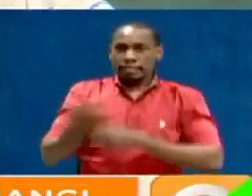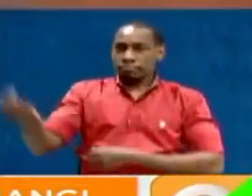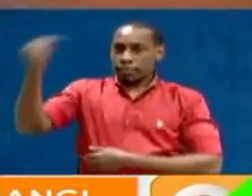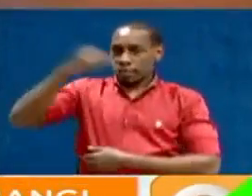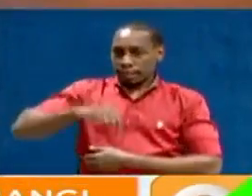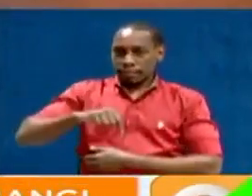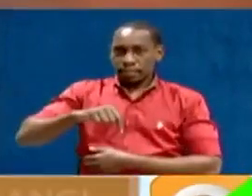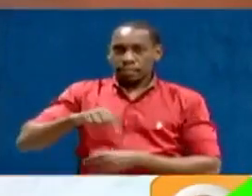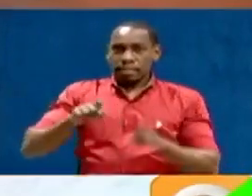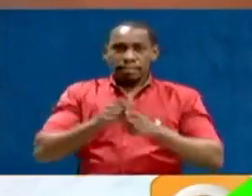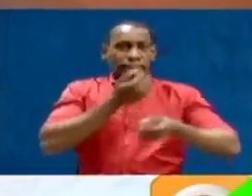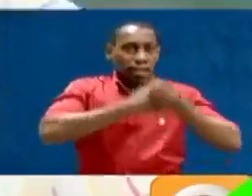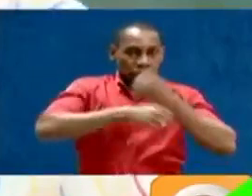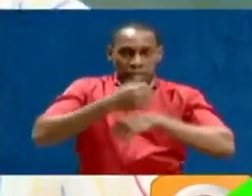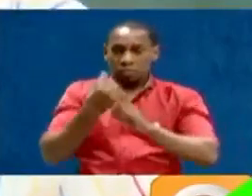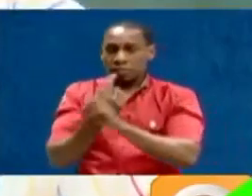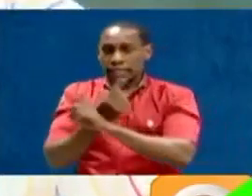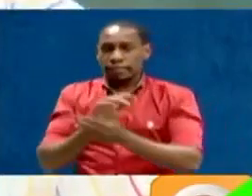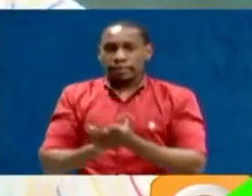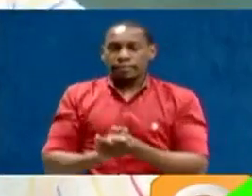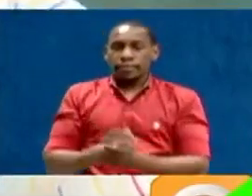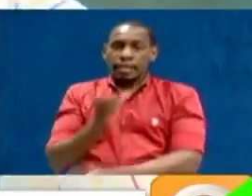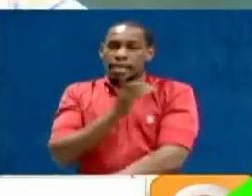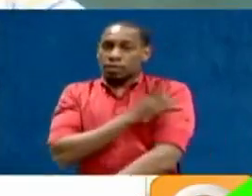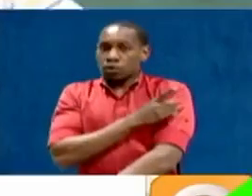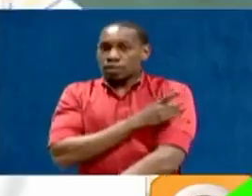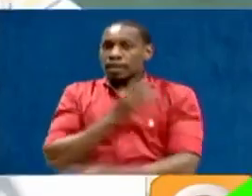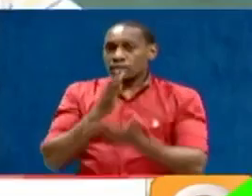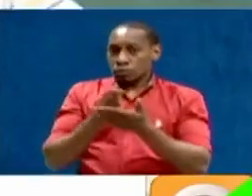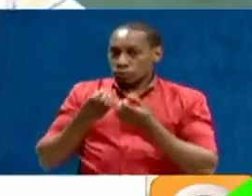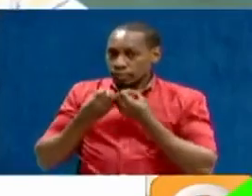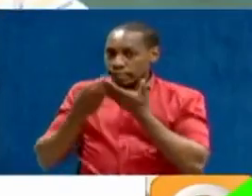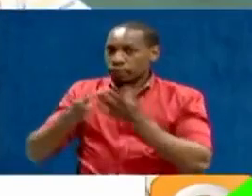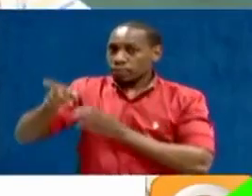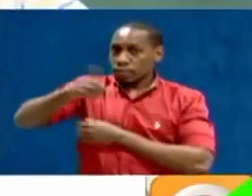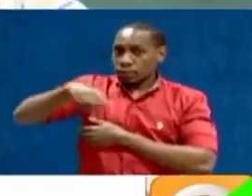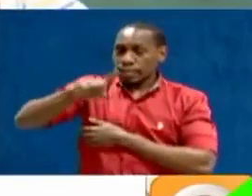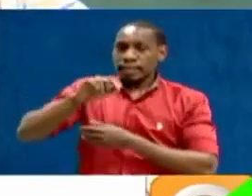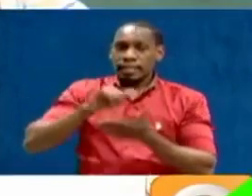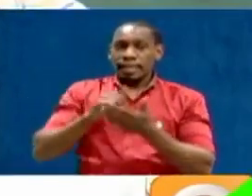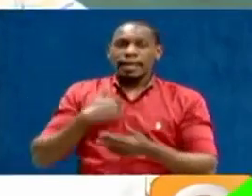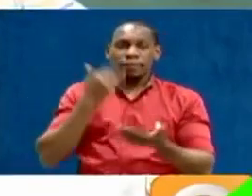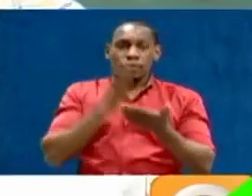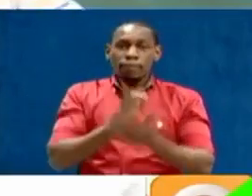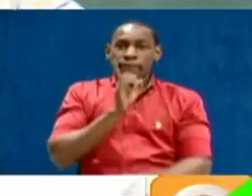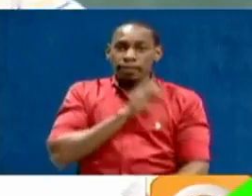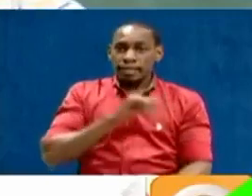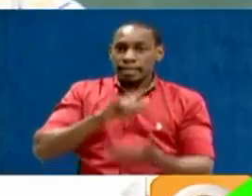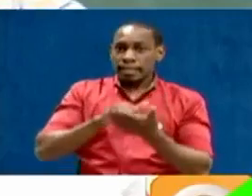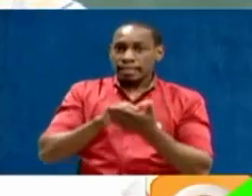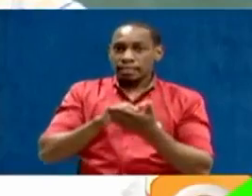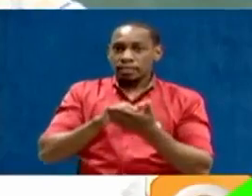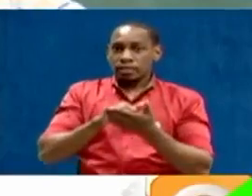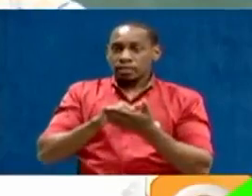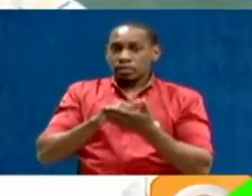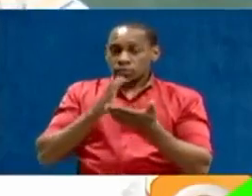comes, does this and this and that. The doctors are the ones who actually told us they have confirmed the